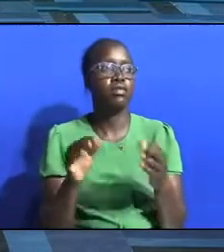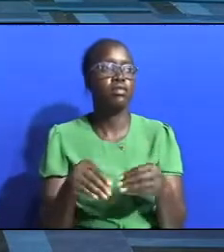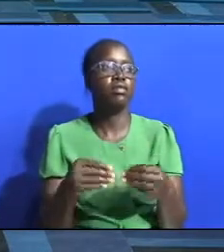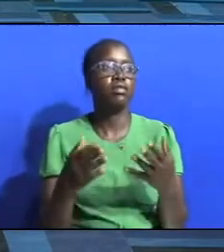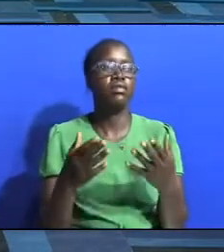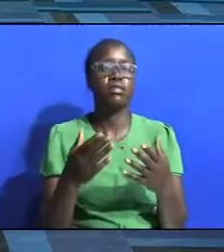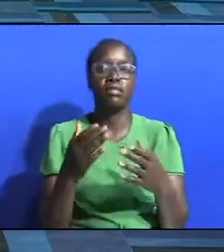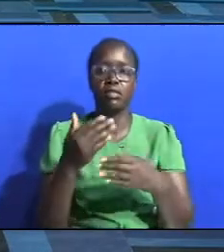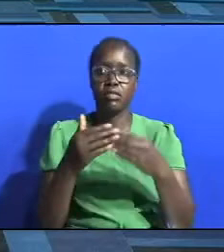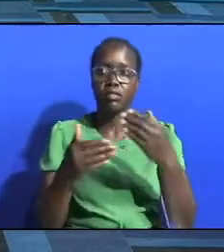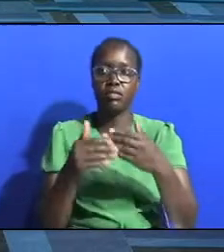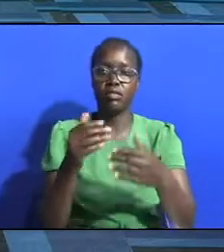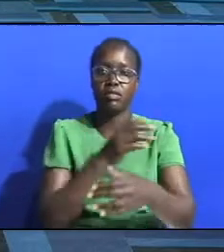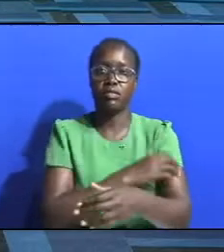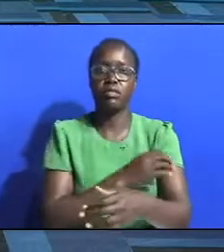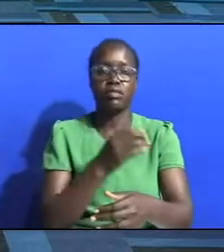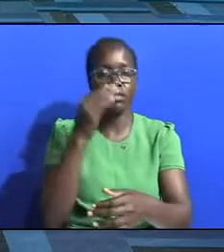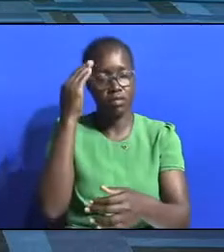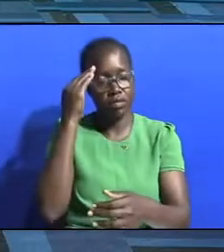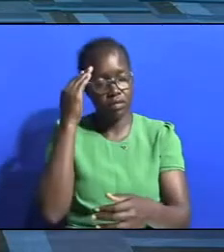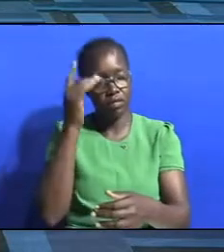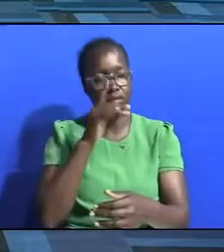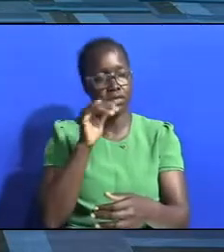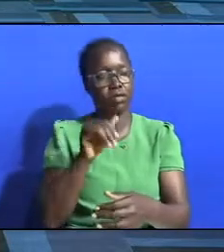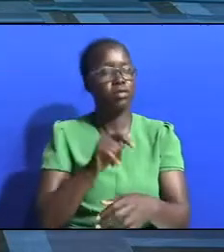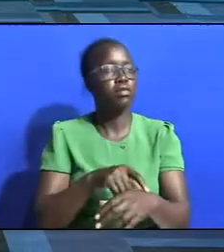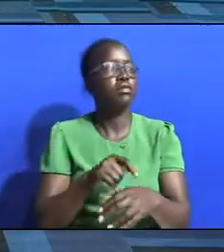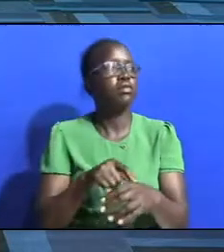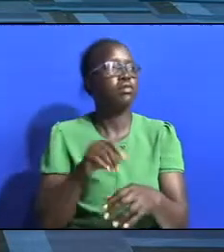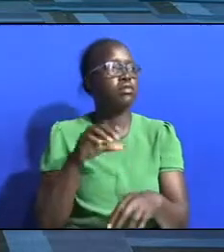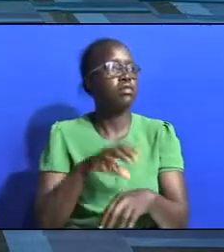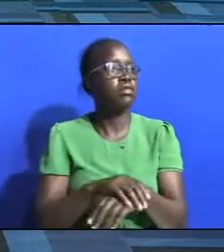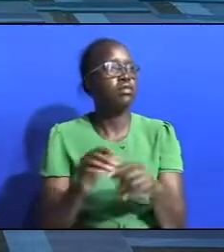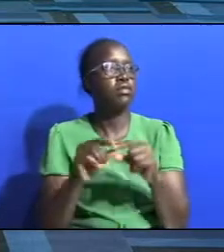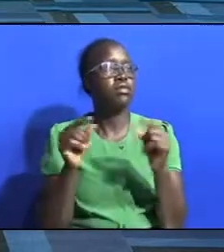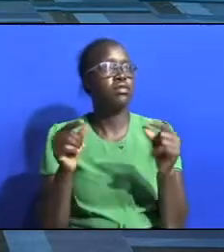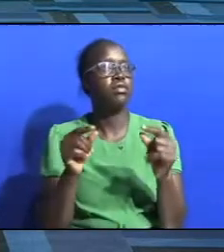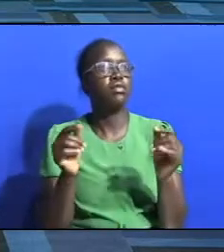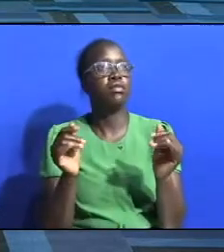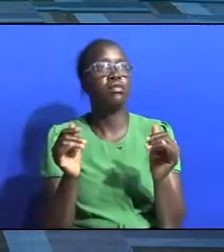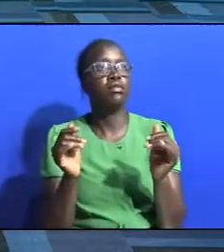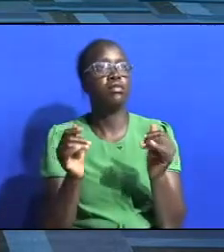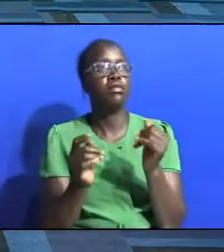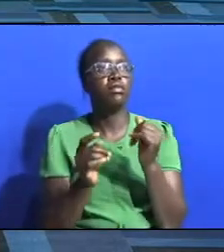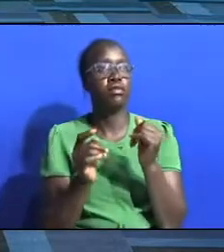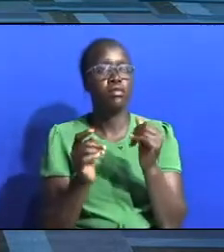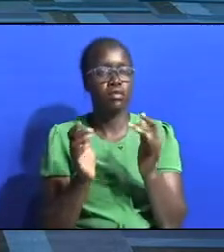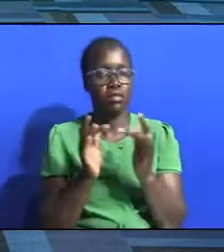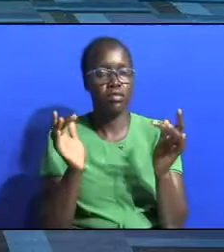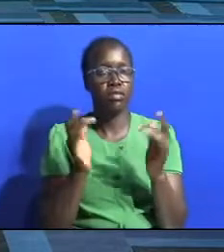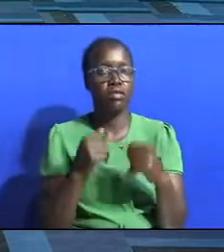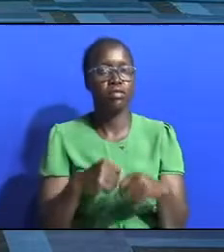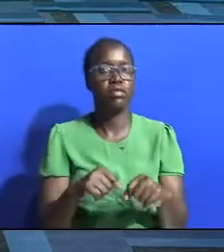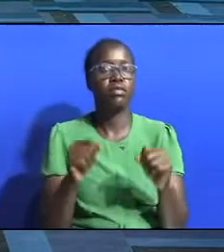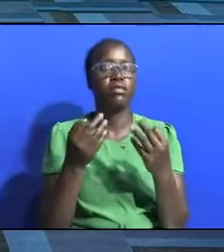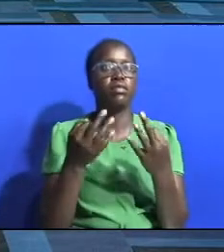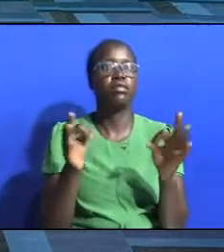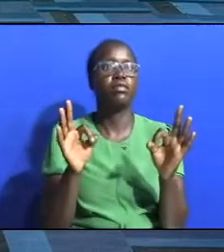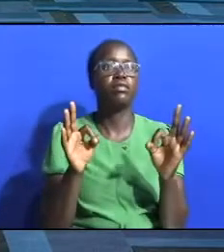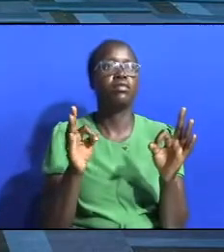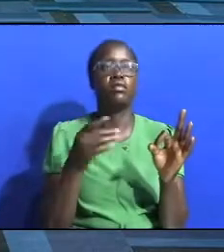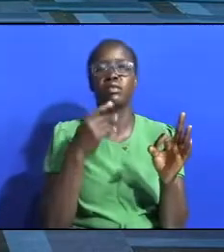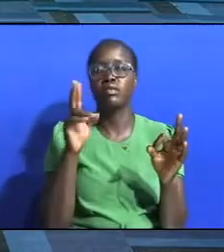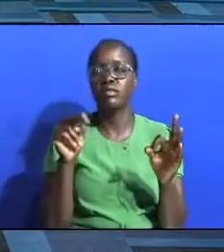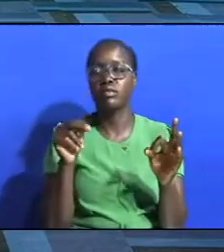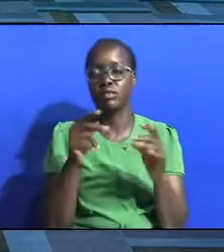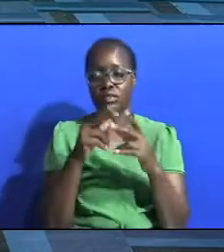your muscle for your mind so that when you get a greater test, you can be able to have freedom to say